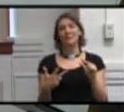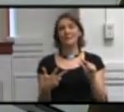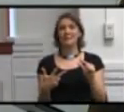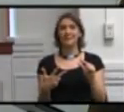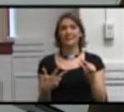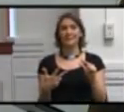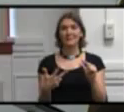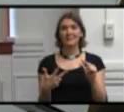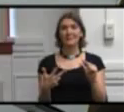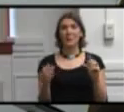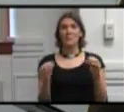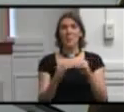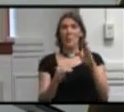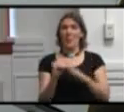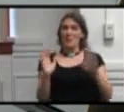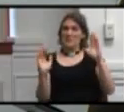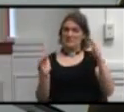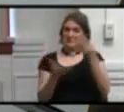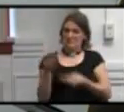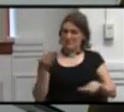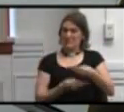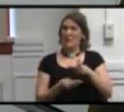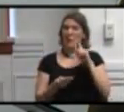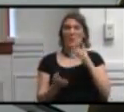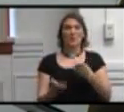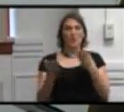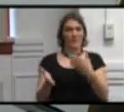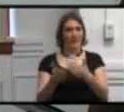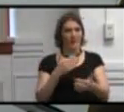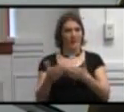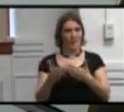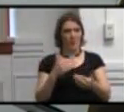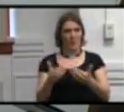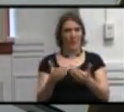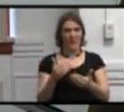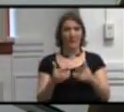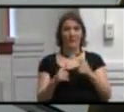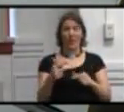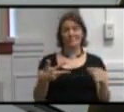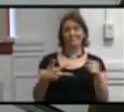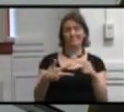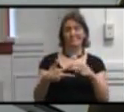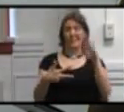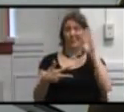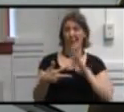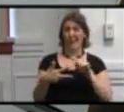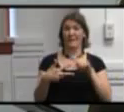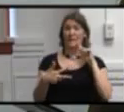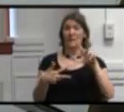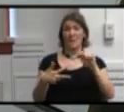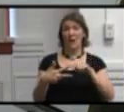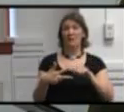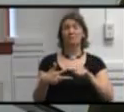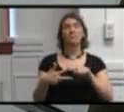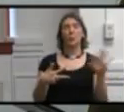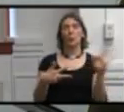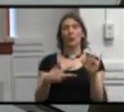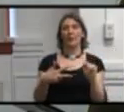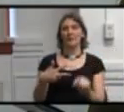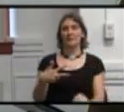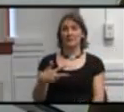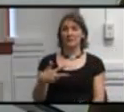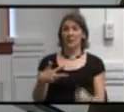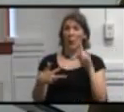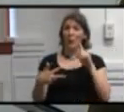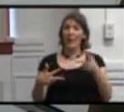$594.54 over what we budgeted, we are recommending the bid from Brown Enterprises of South Londonderry, Vermont.